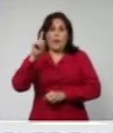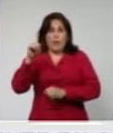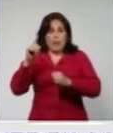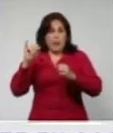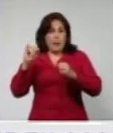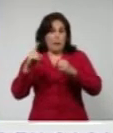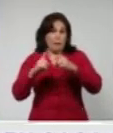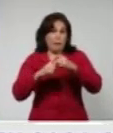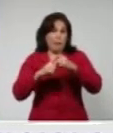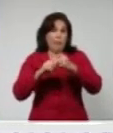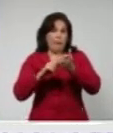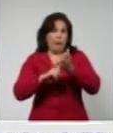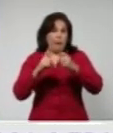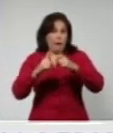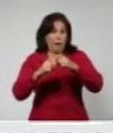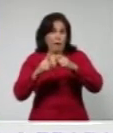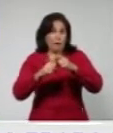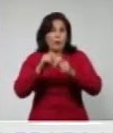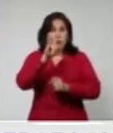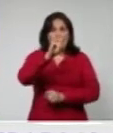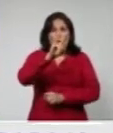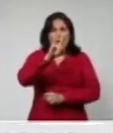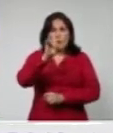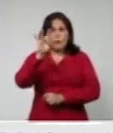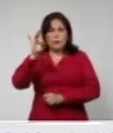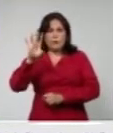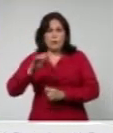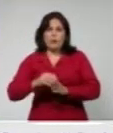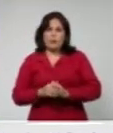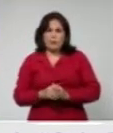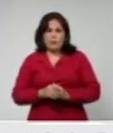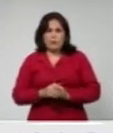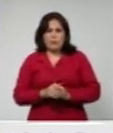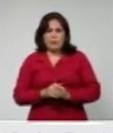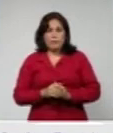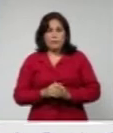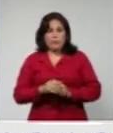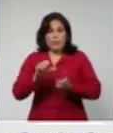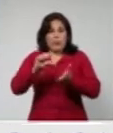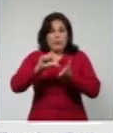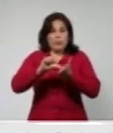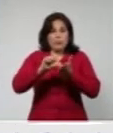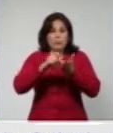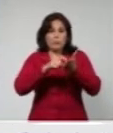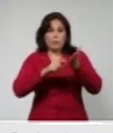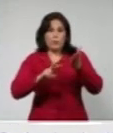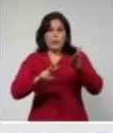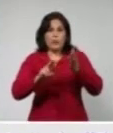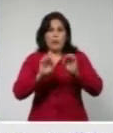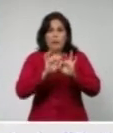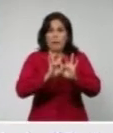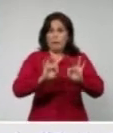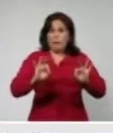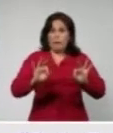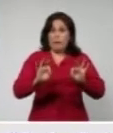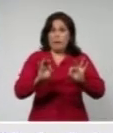3,056 samples were processed in our various molecular biology laboratories.